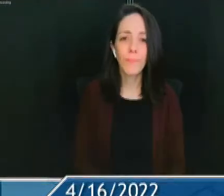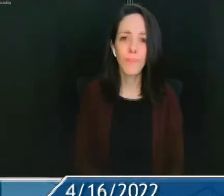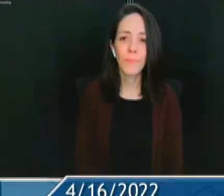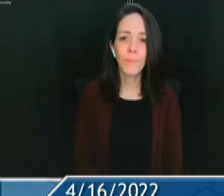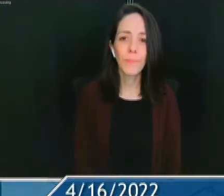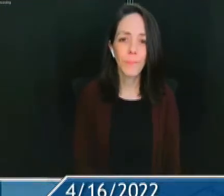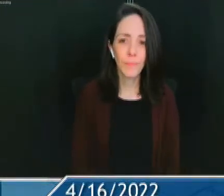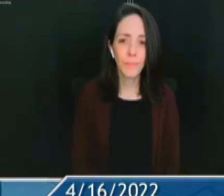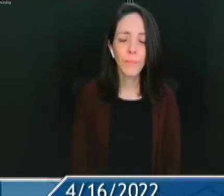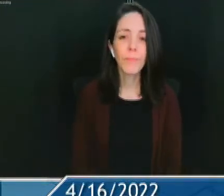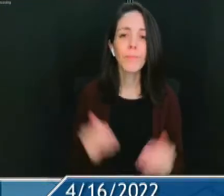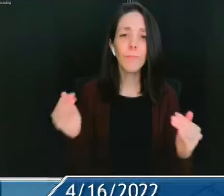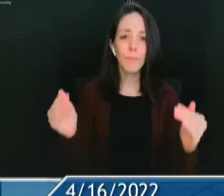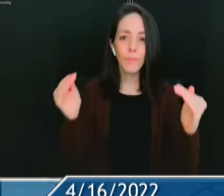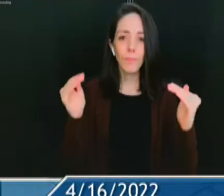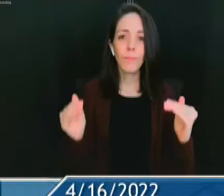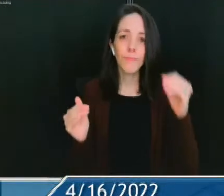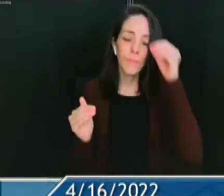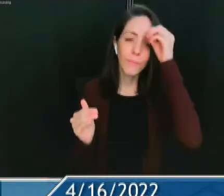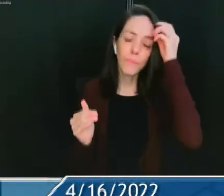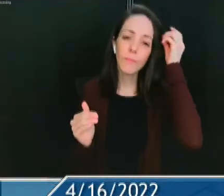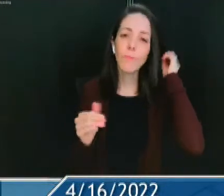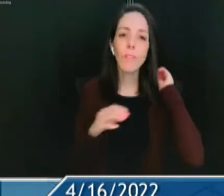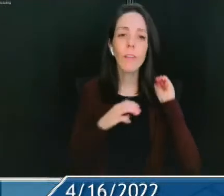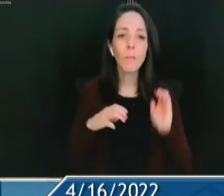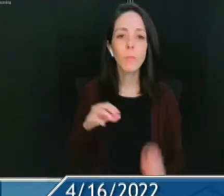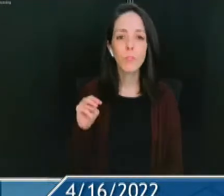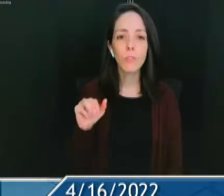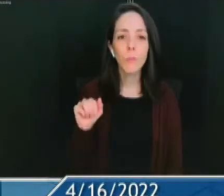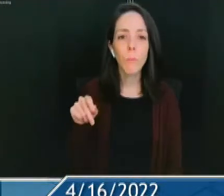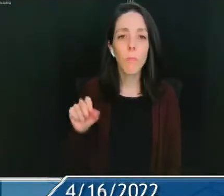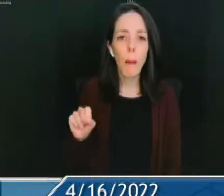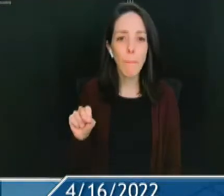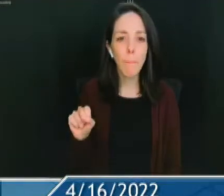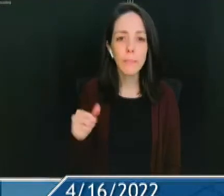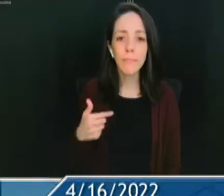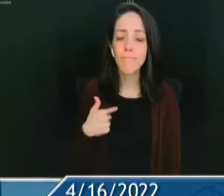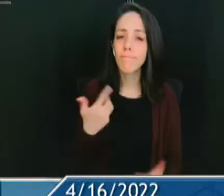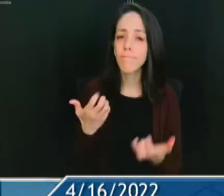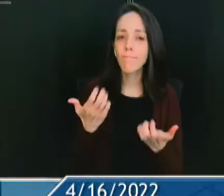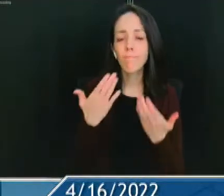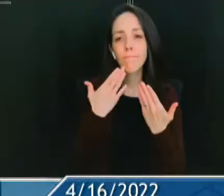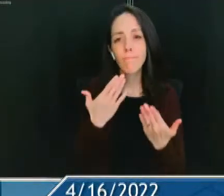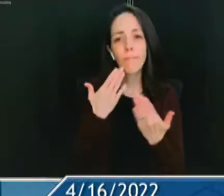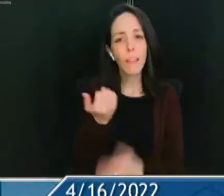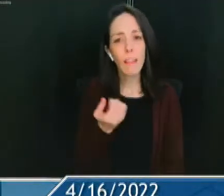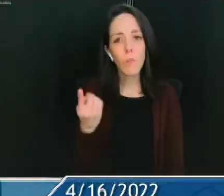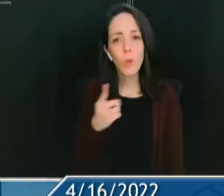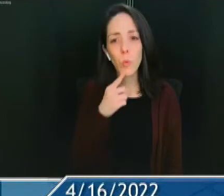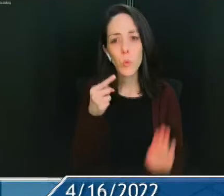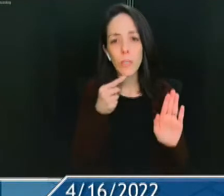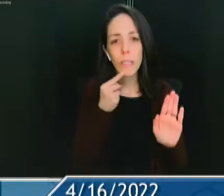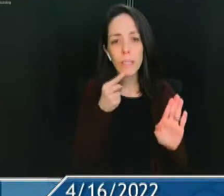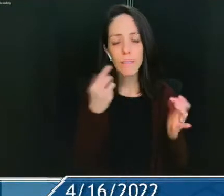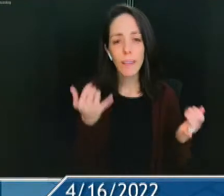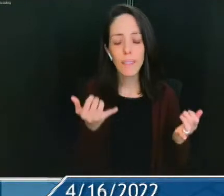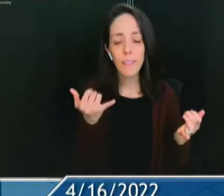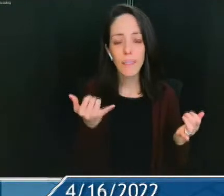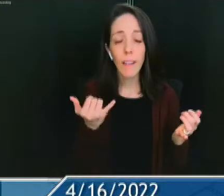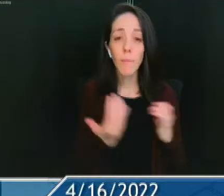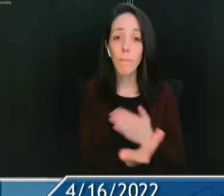Thank you. Next, we'll hear from Commissioner Mapps. I just want to thank everybody who testified today. This morning, I